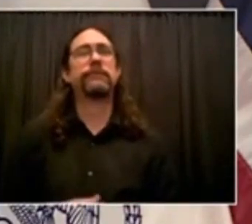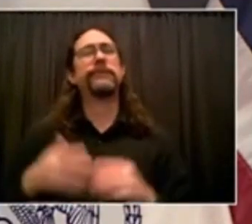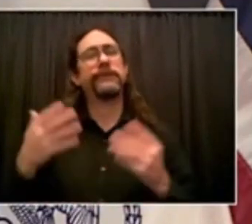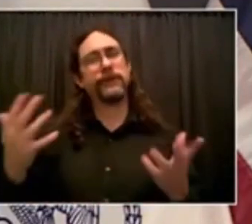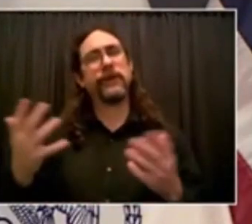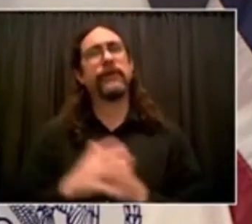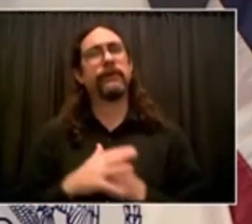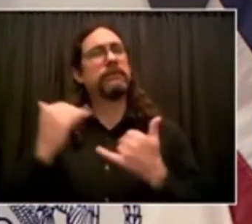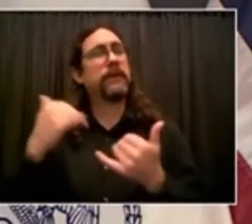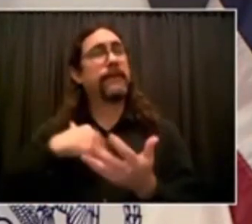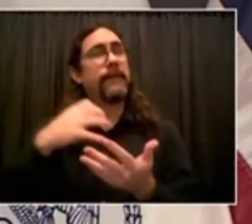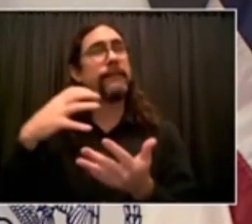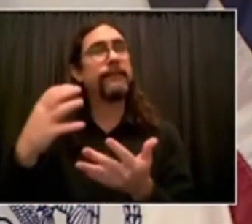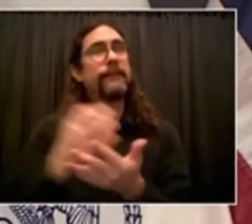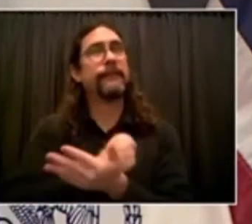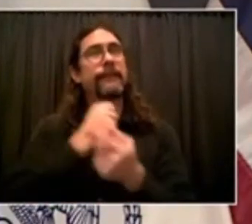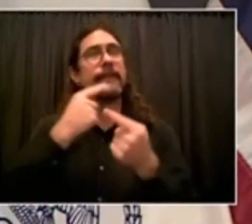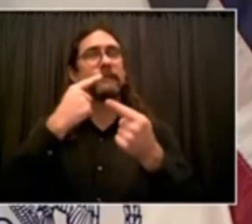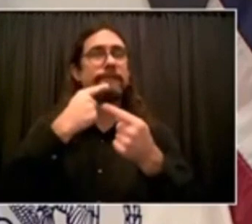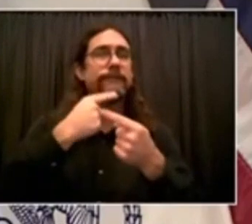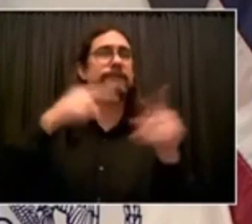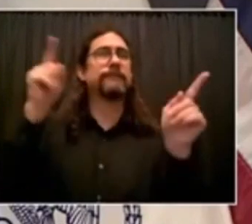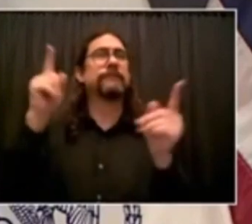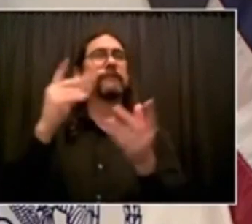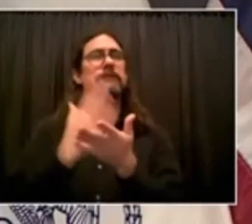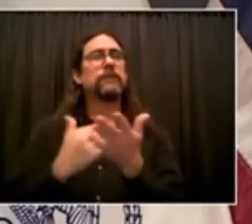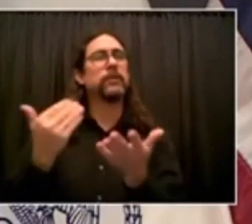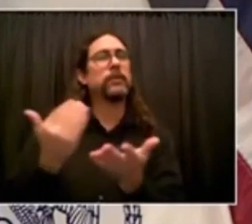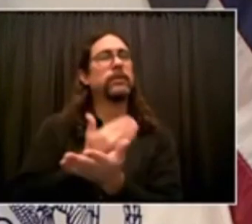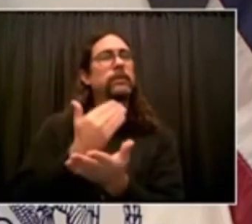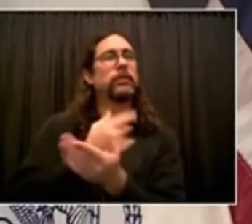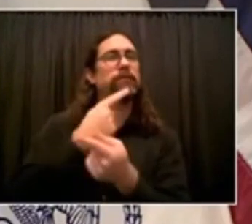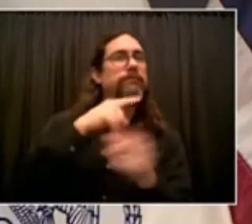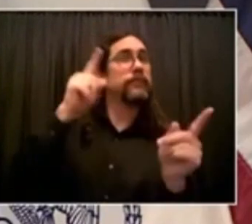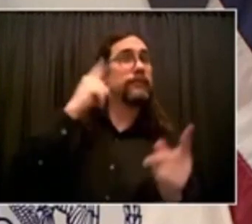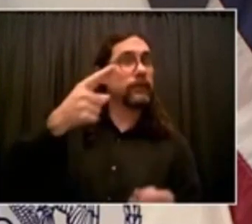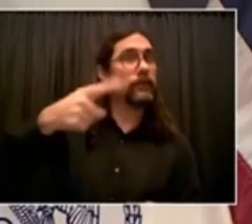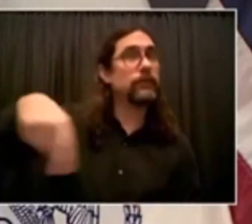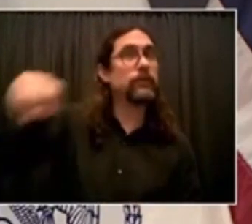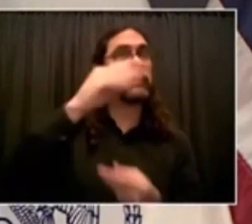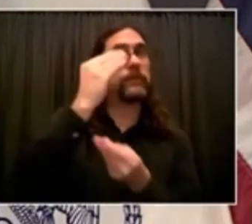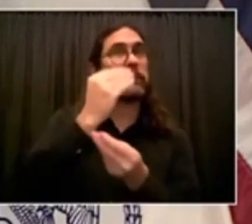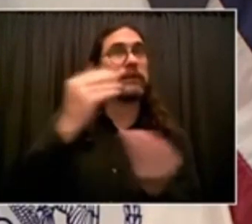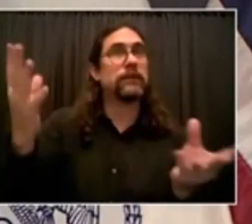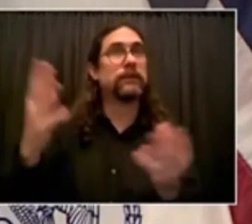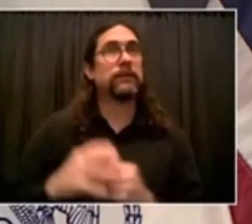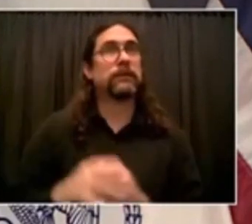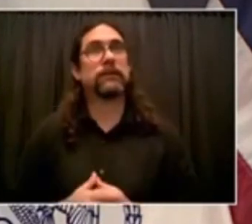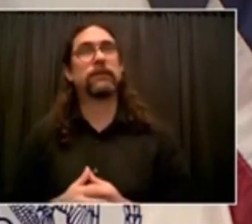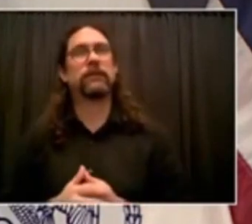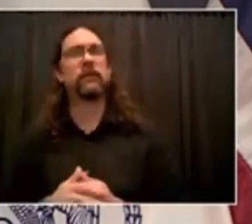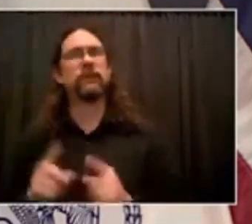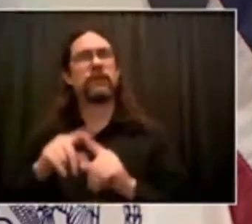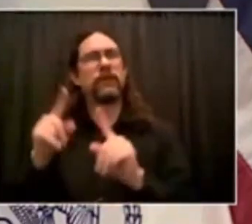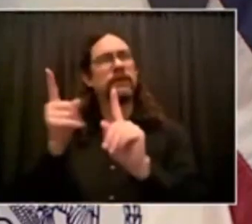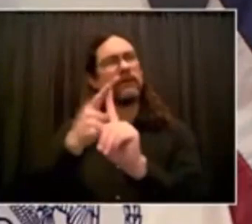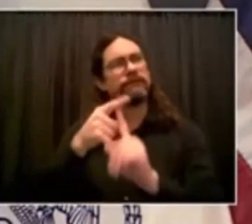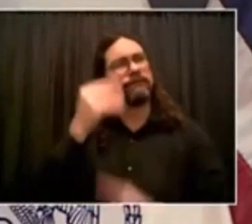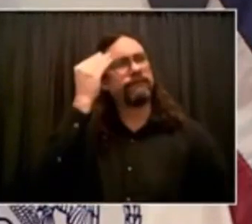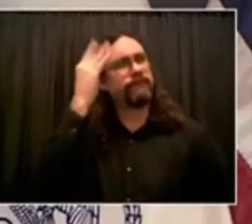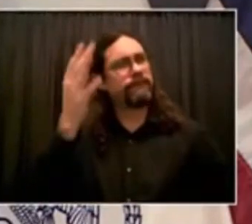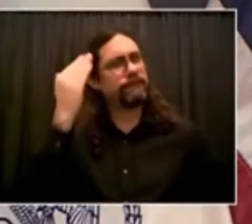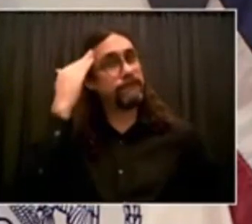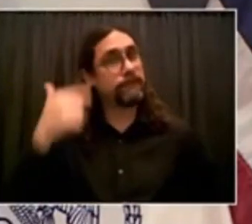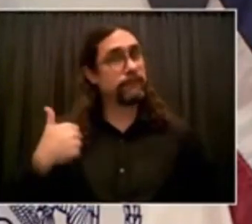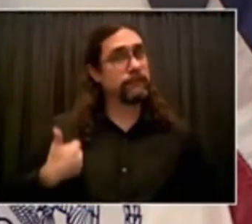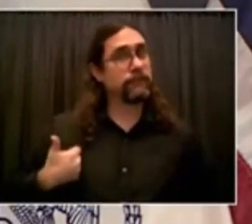mayor, keep people safe. This is the biggest crisis, not only of our time, of the history of New York City. We cannot let COVID back in